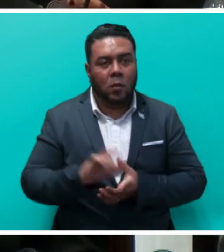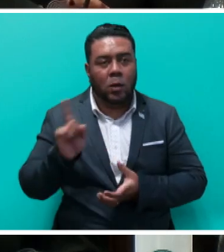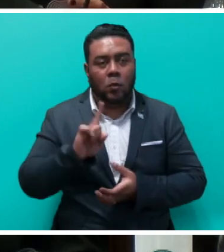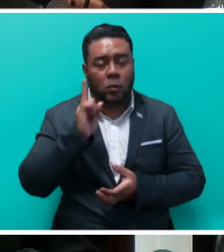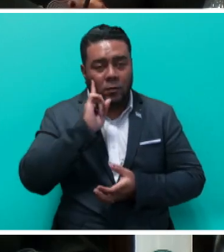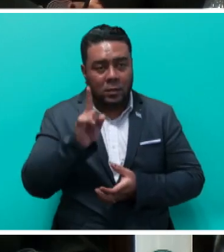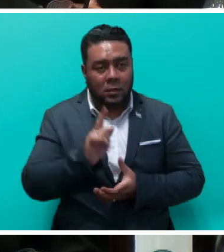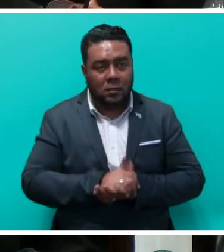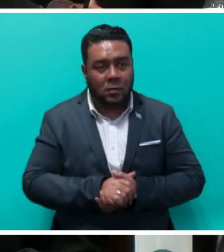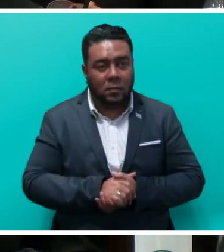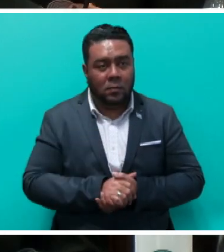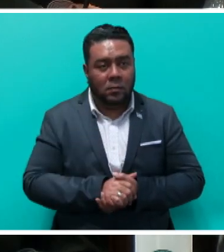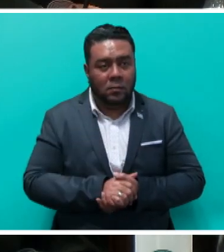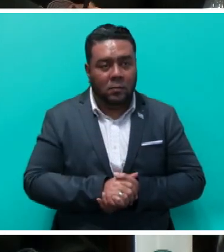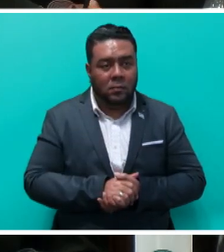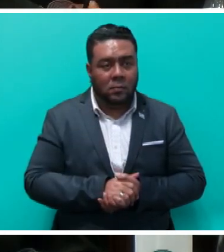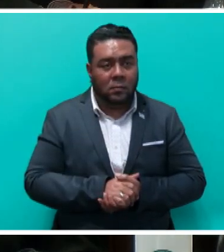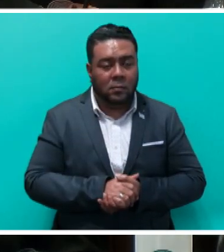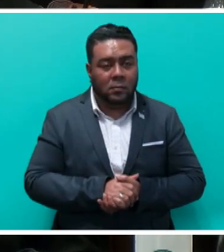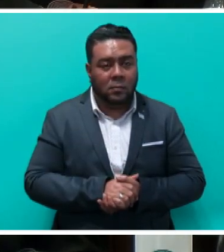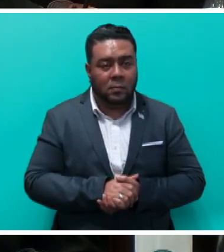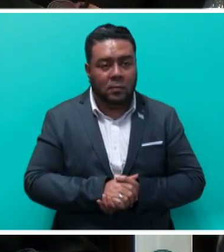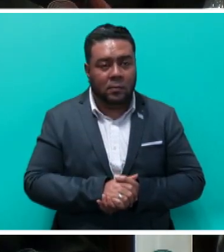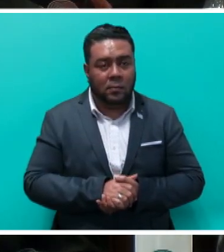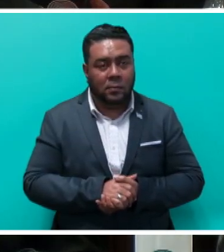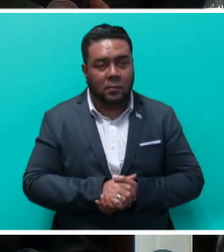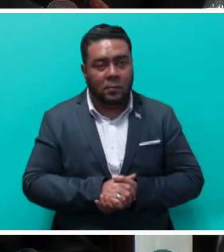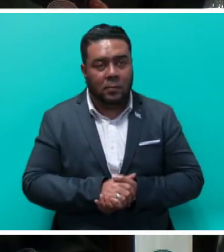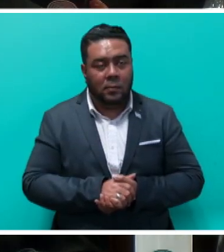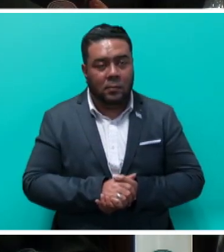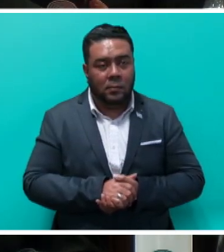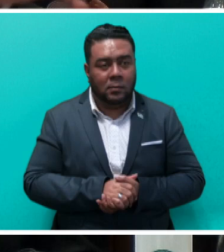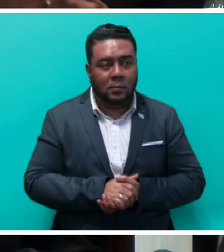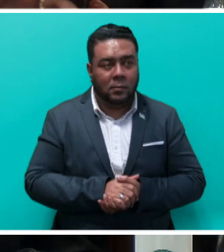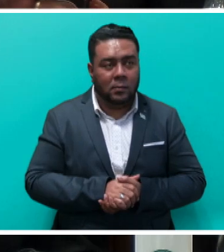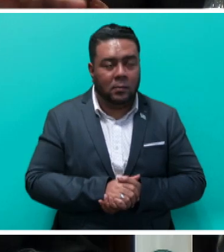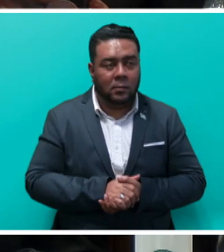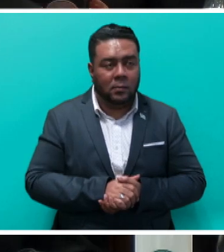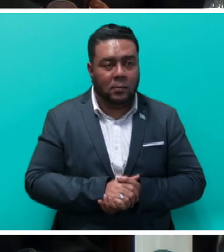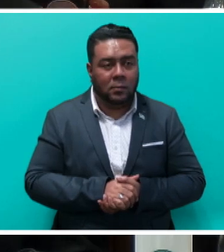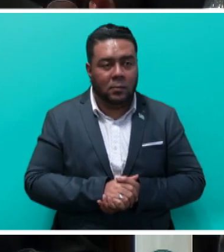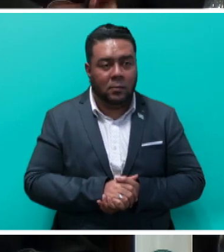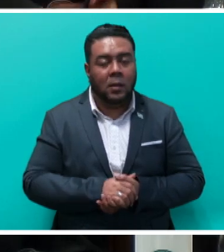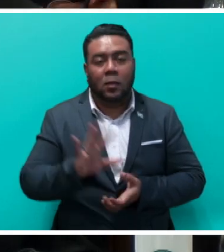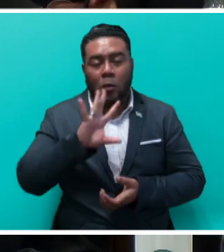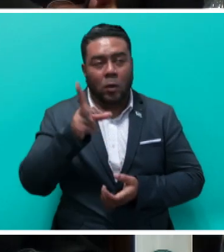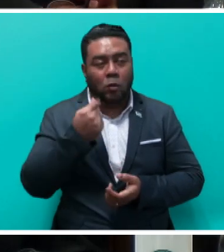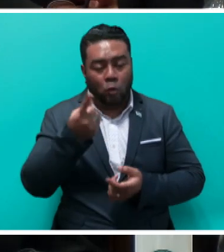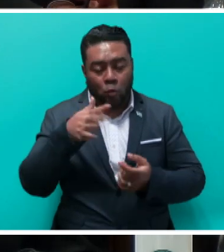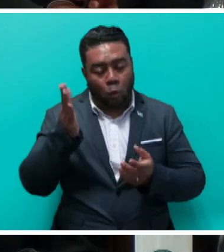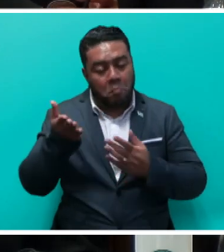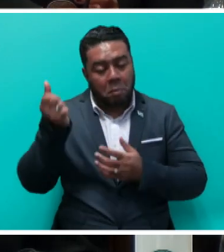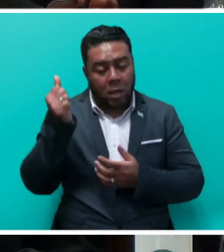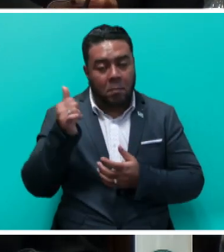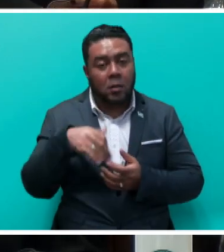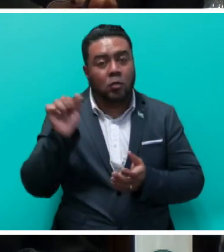And let me complete this for her information, because I don't like to go back, but the stupidity of the question